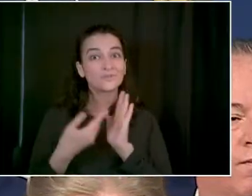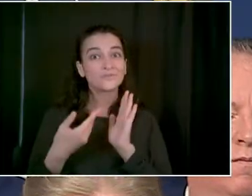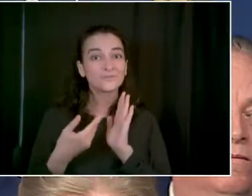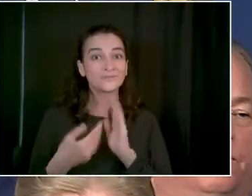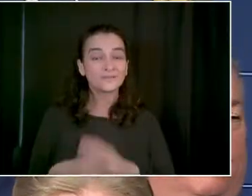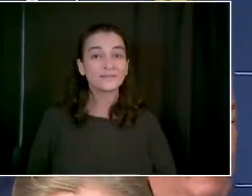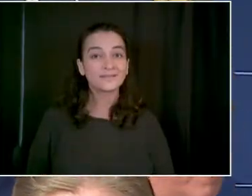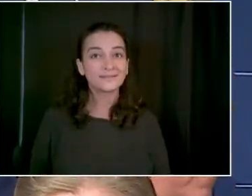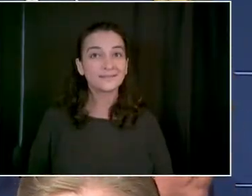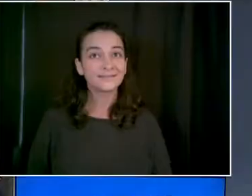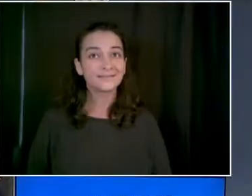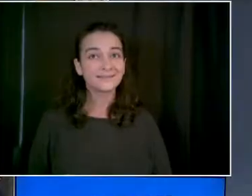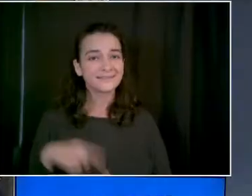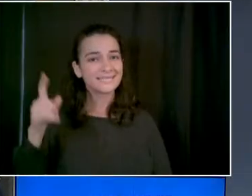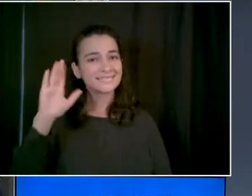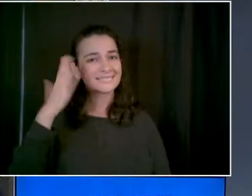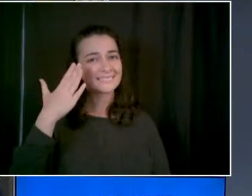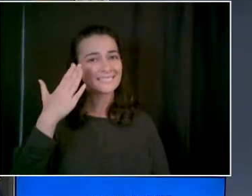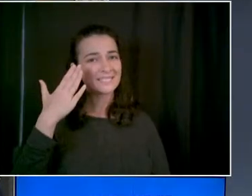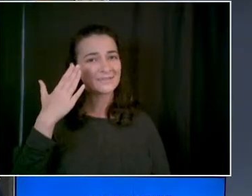about.